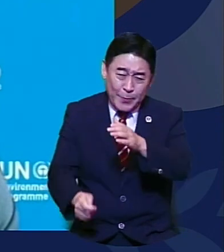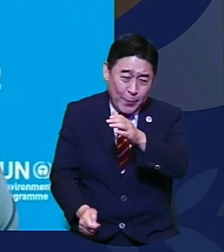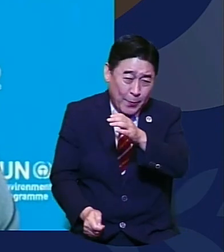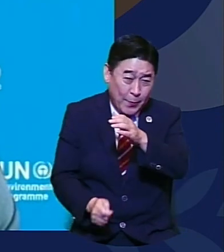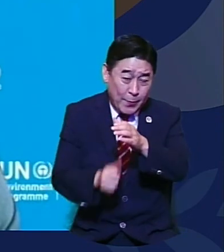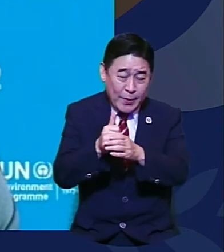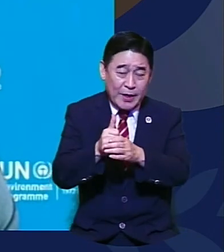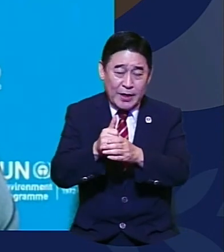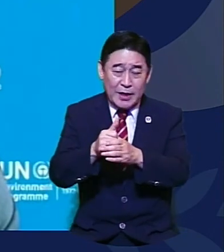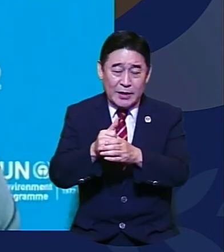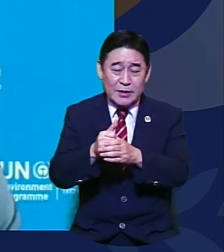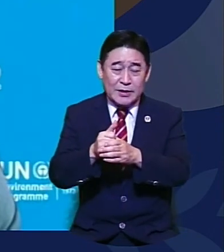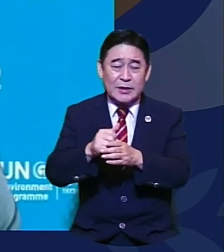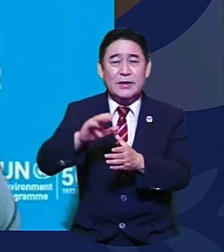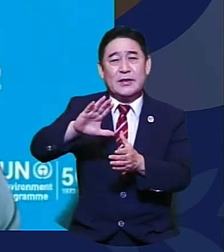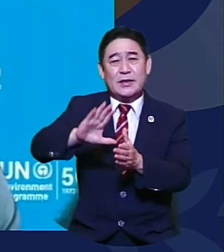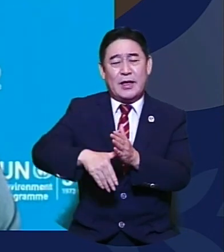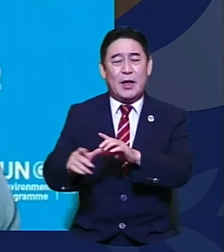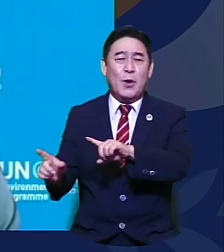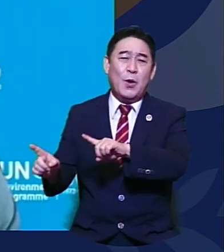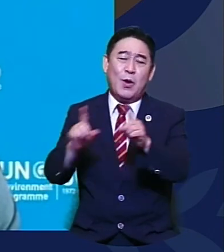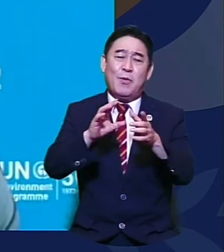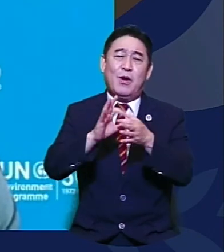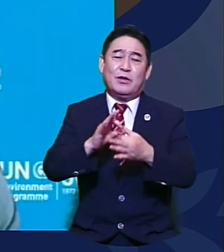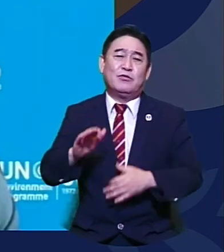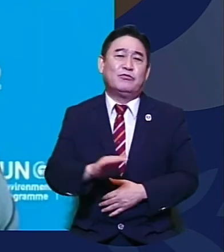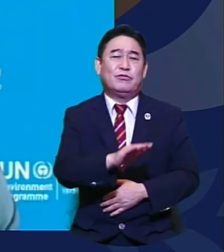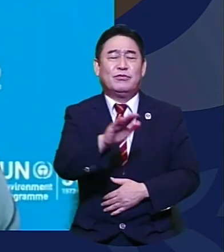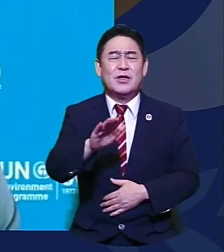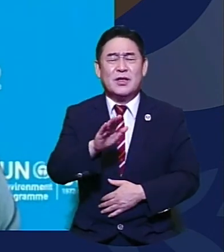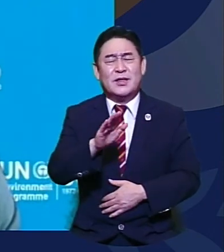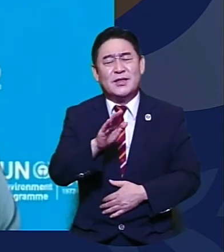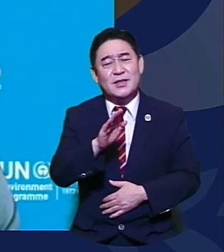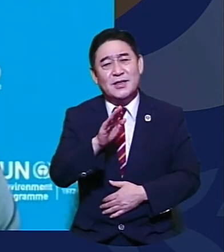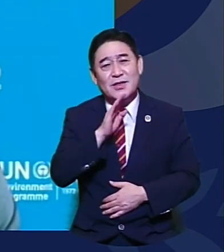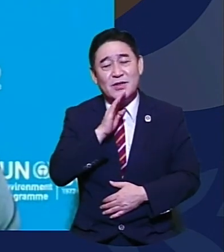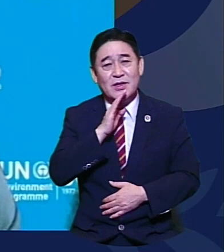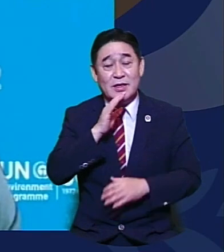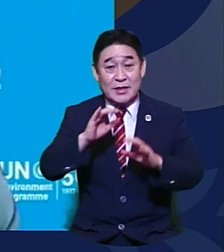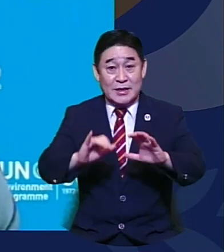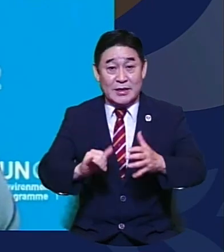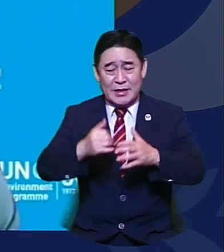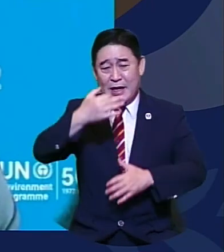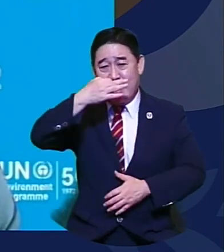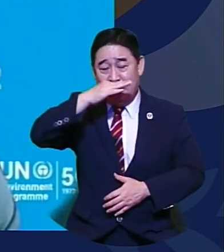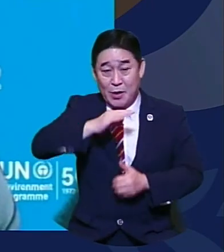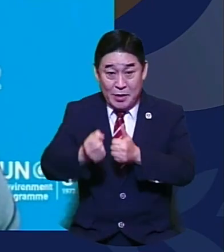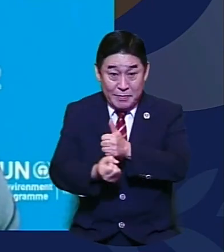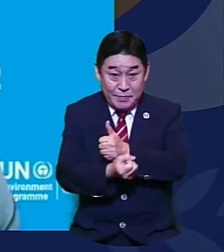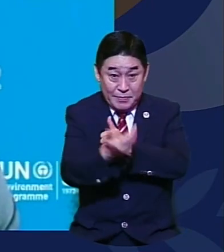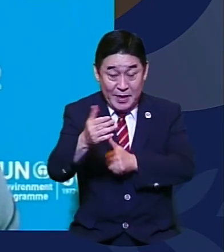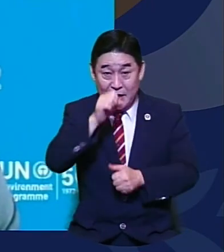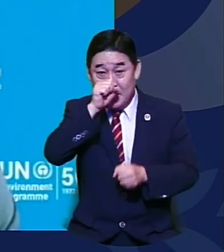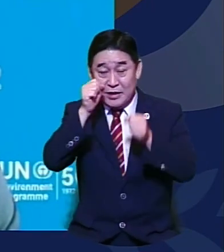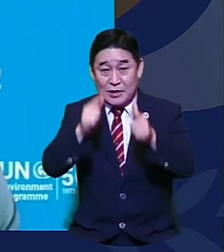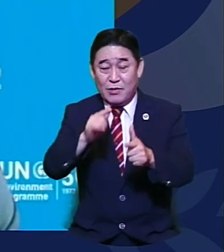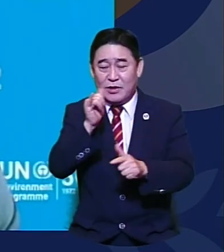of the recovery to make real impact on not only the recovery, but